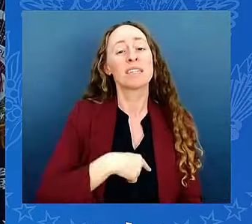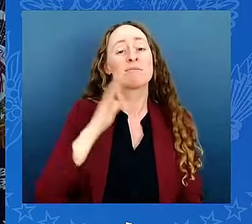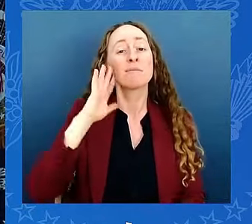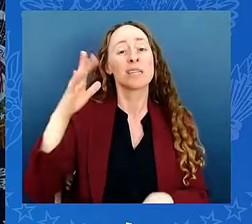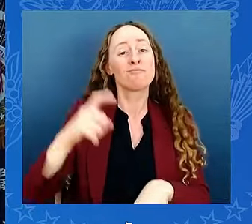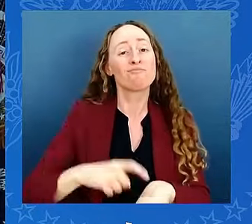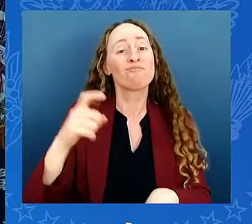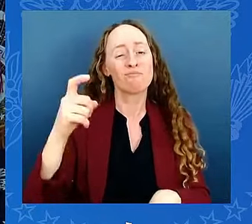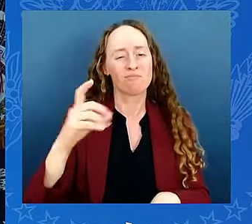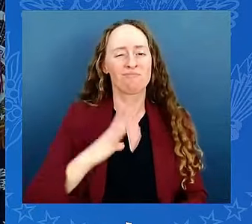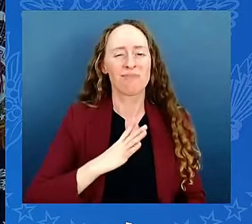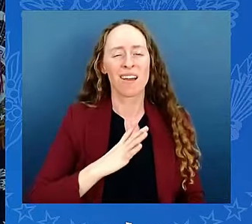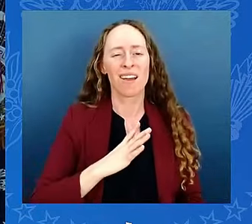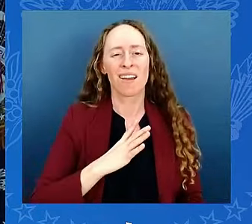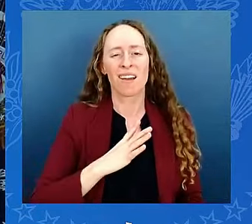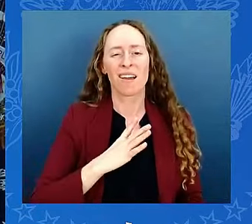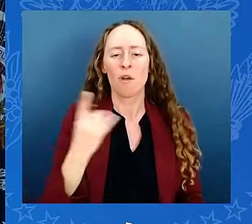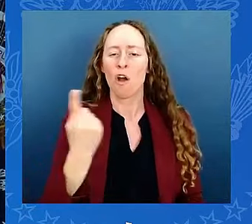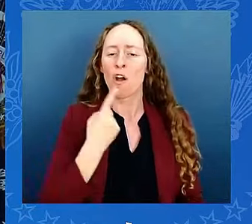greatest champions, President Biden.